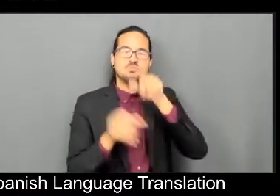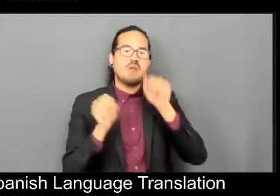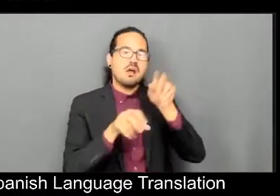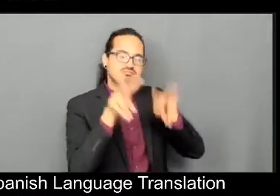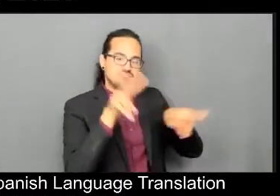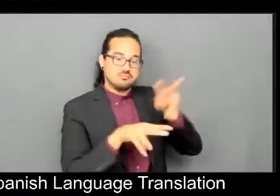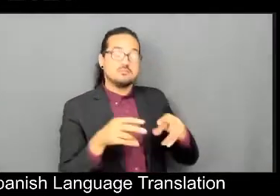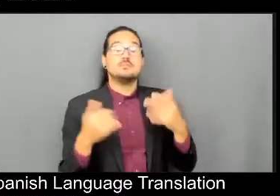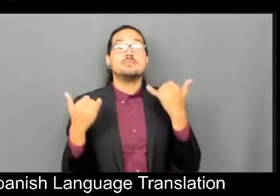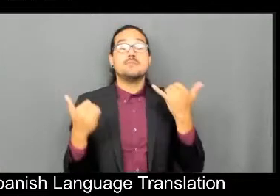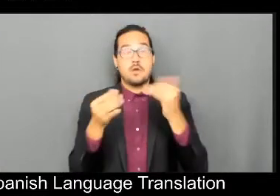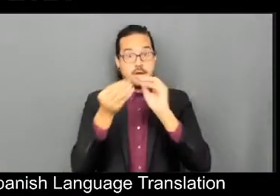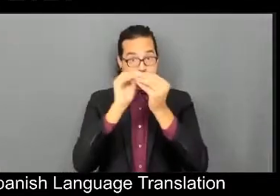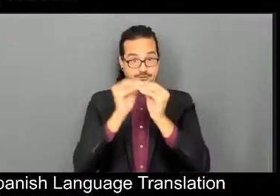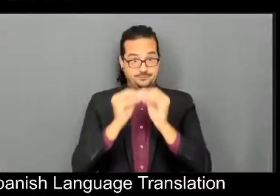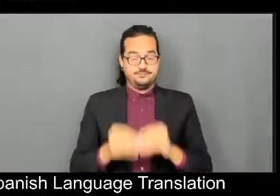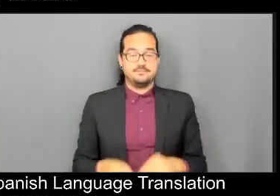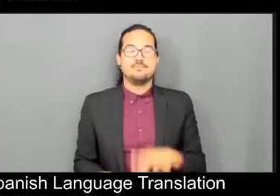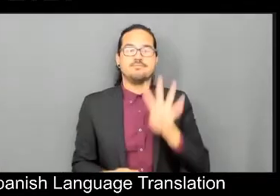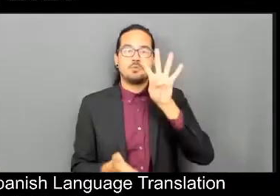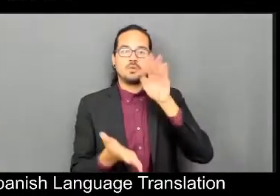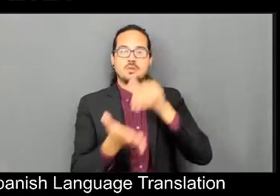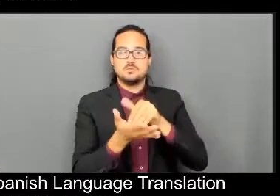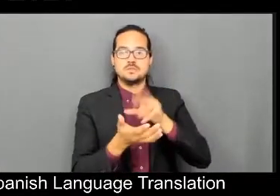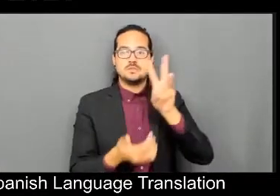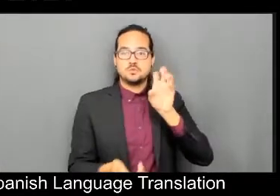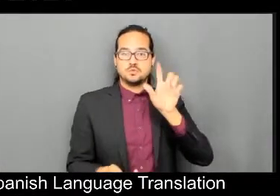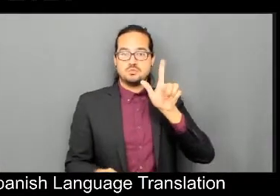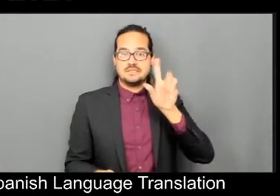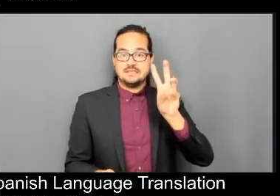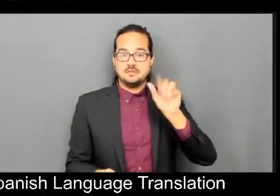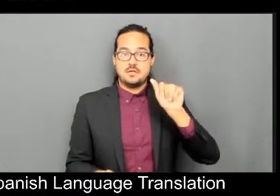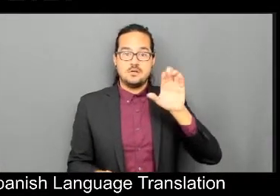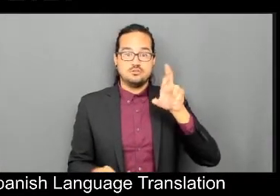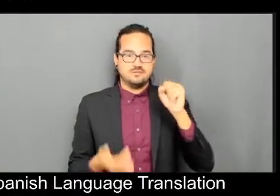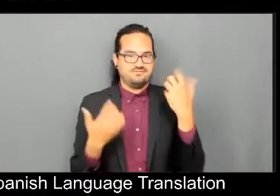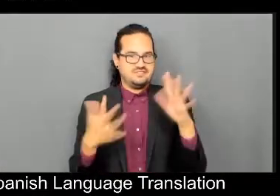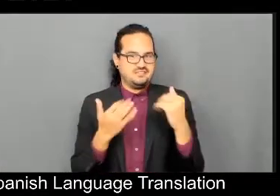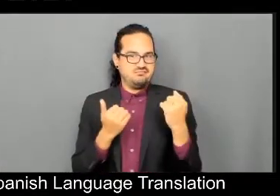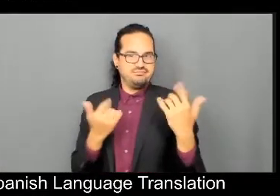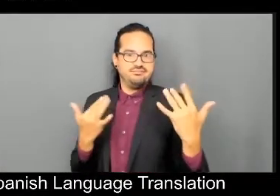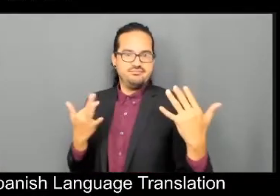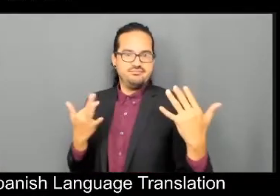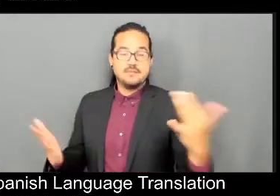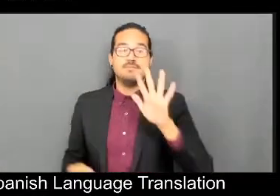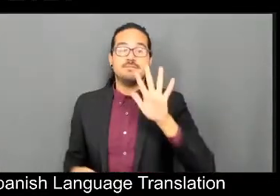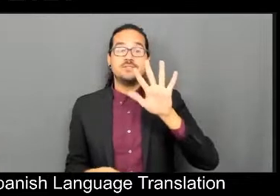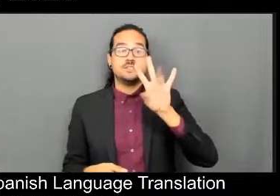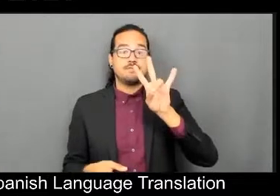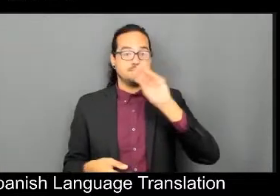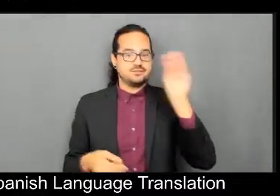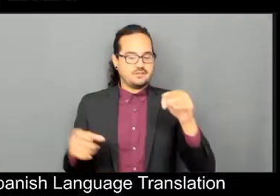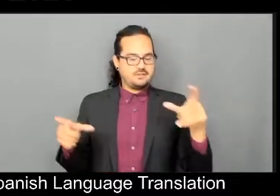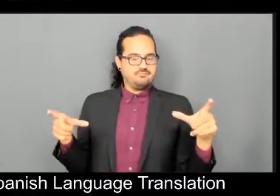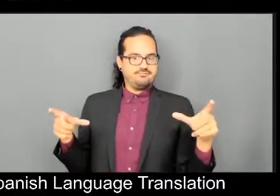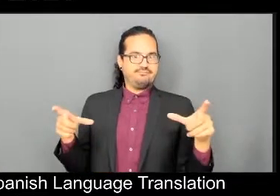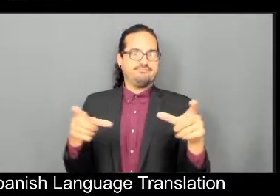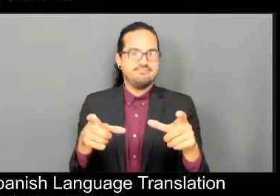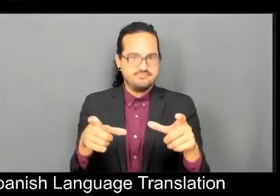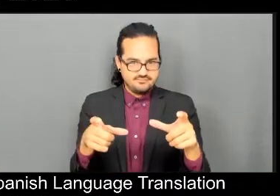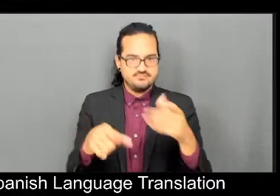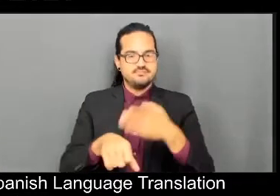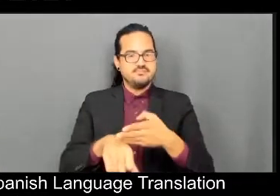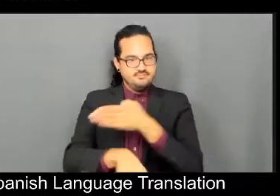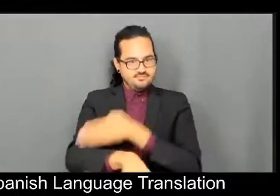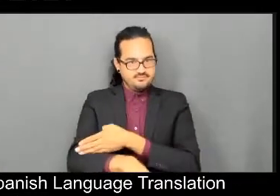4,626 acres. We're at 57% containment. We're under the 500 number for the number of